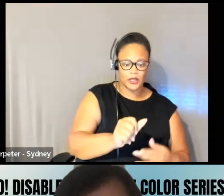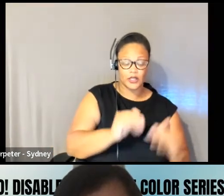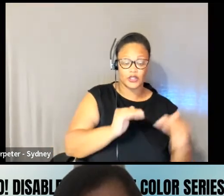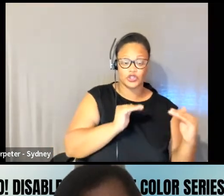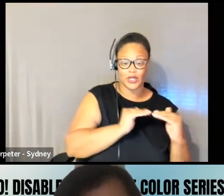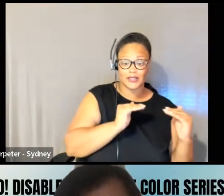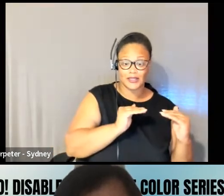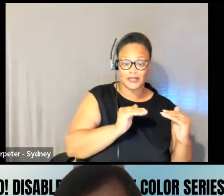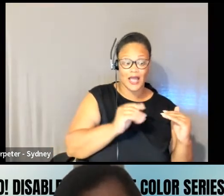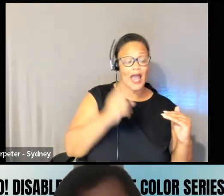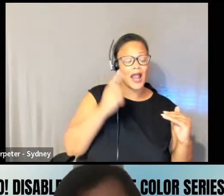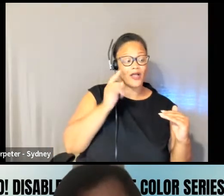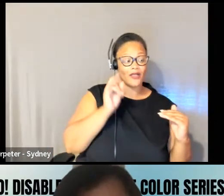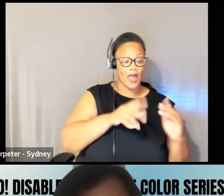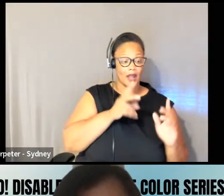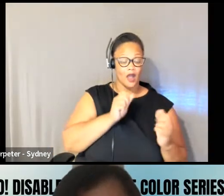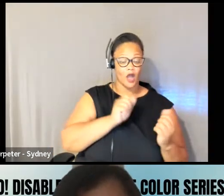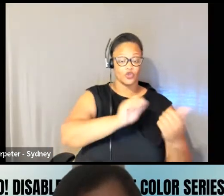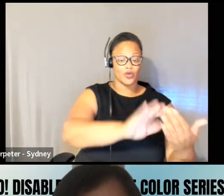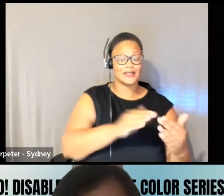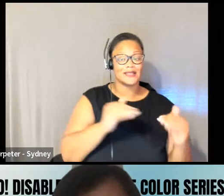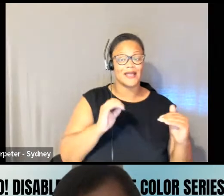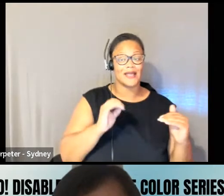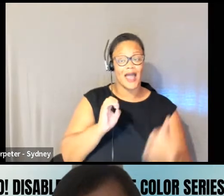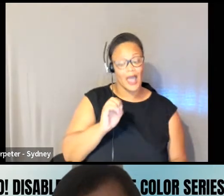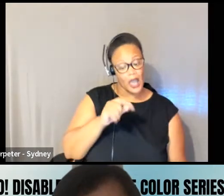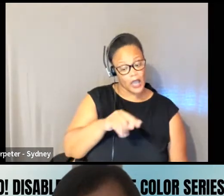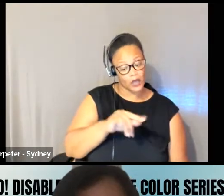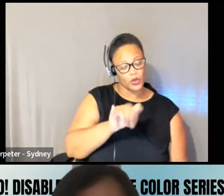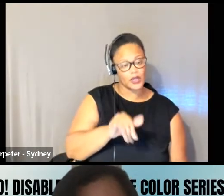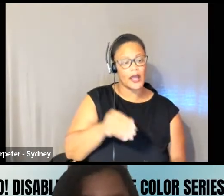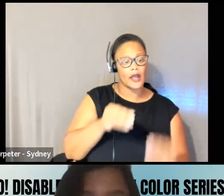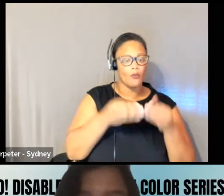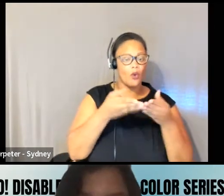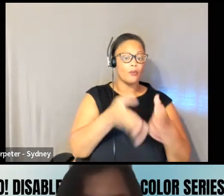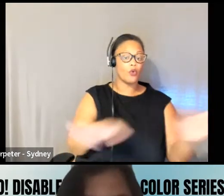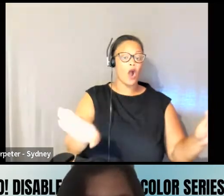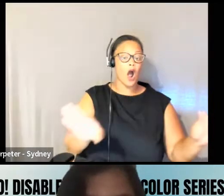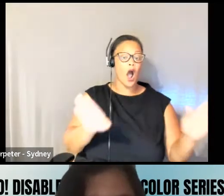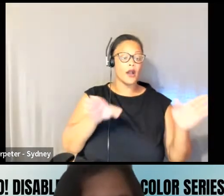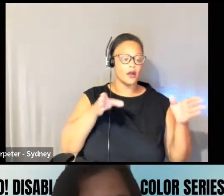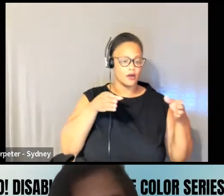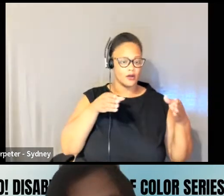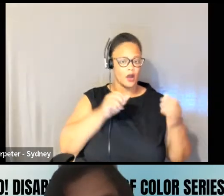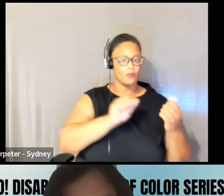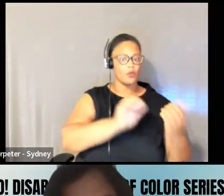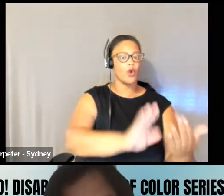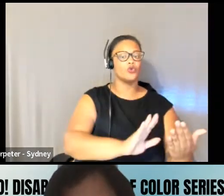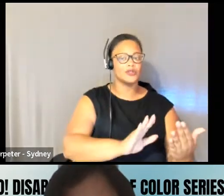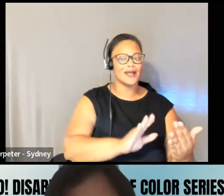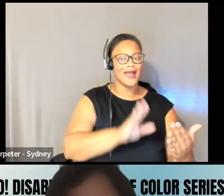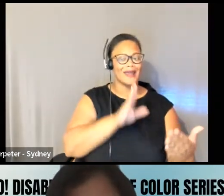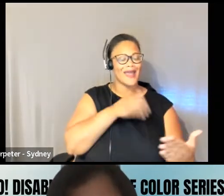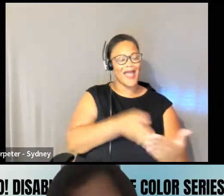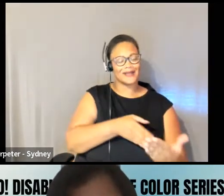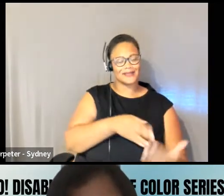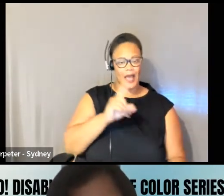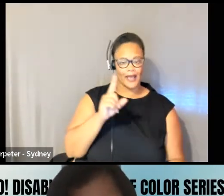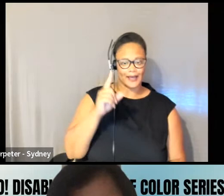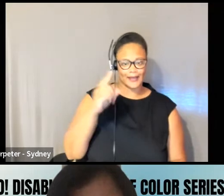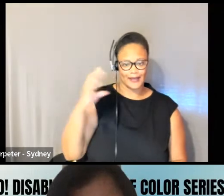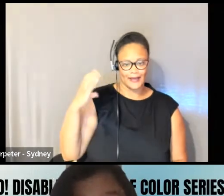equity more broadly, and definitely has a much more anti-capitalist standpoint than maybe